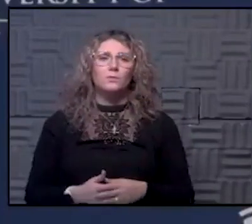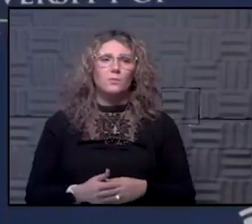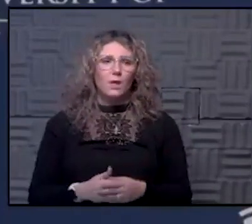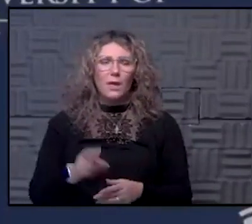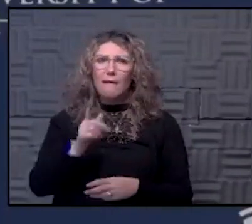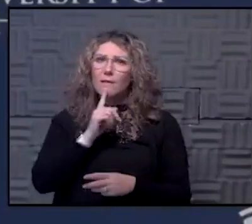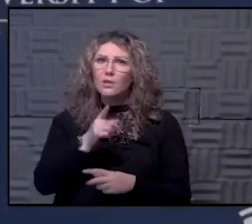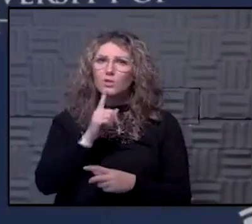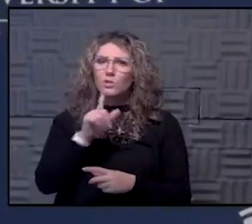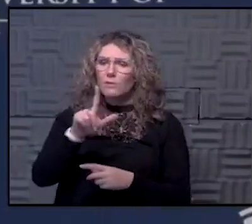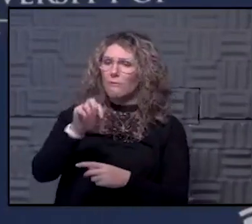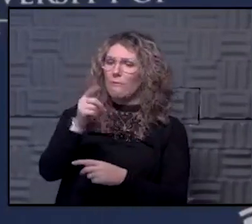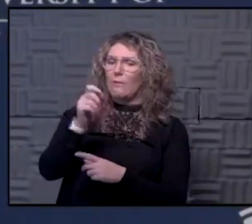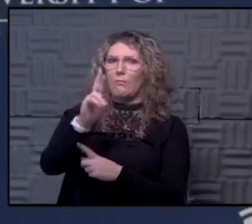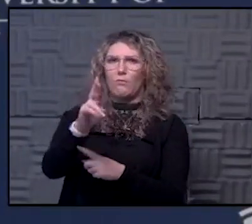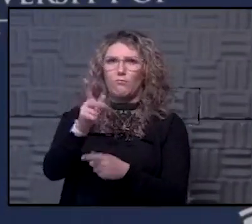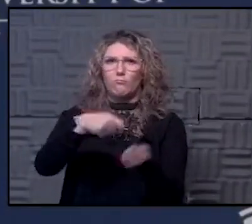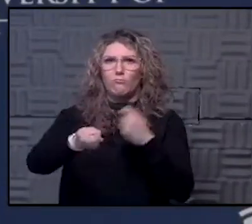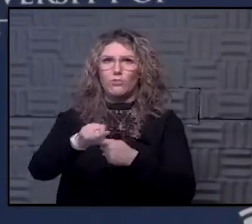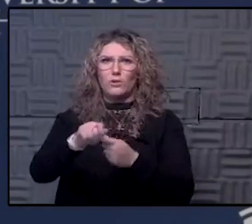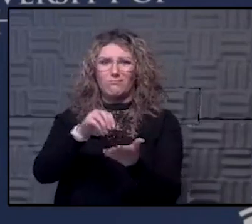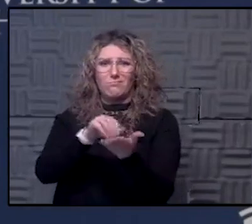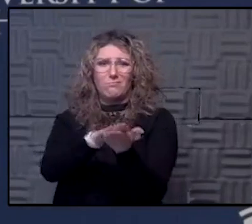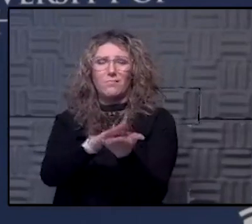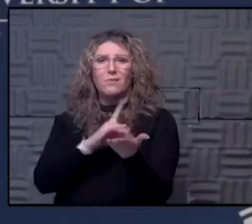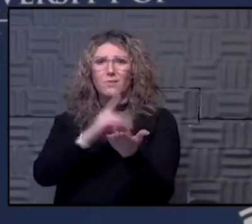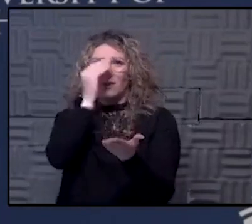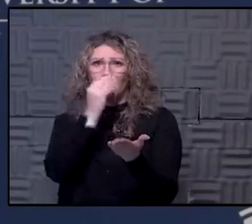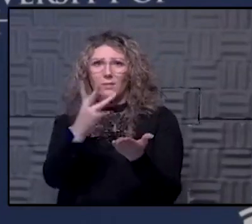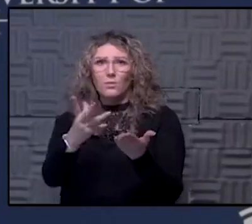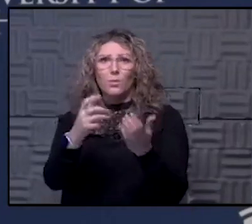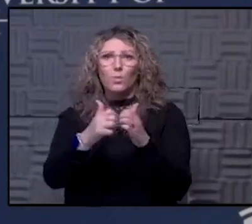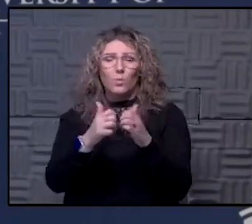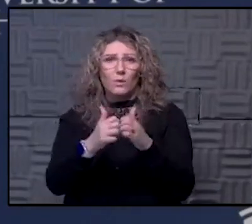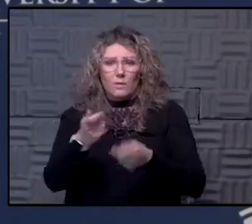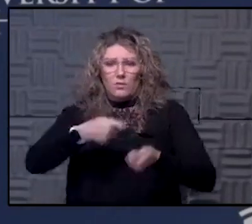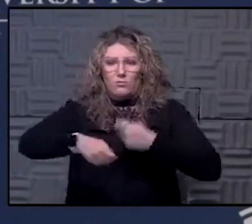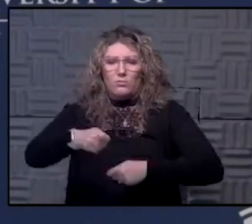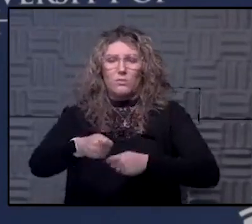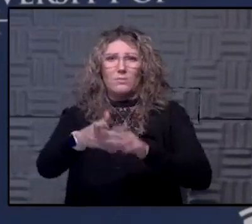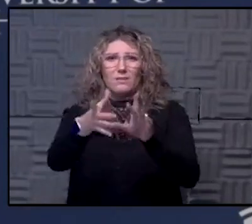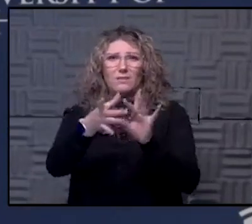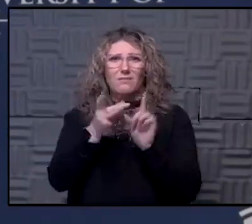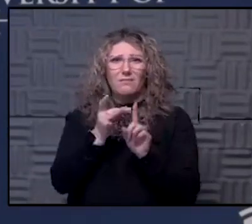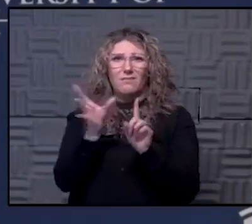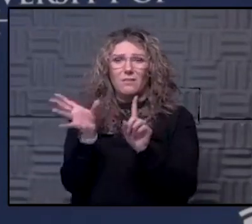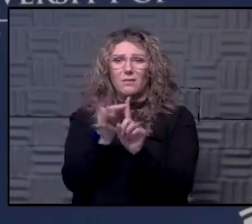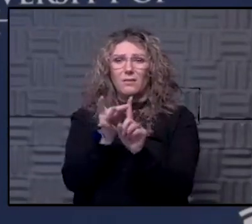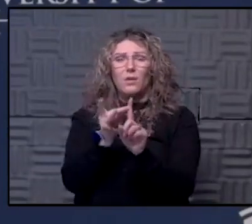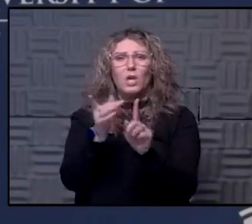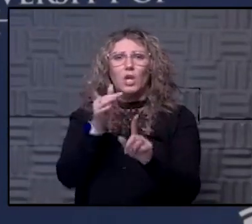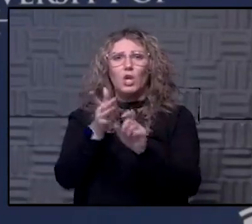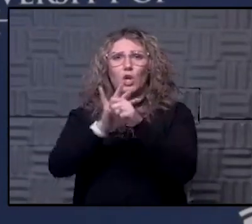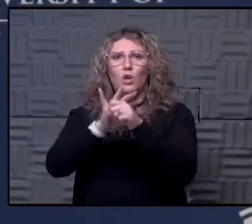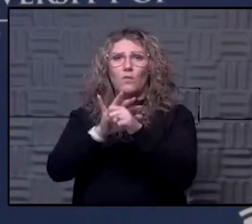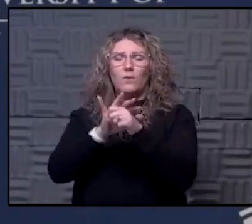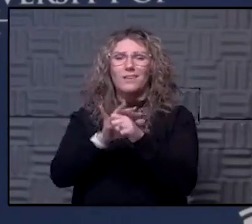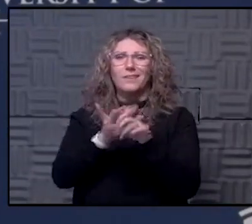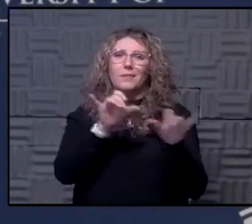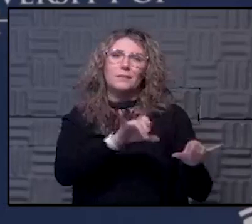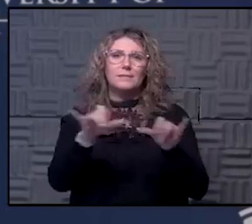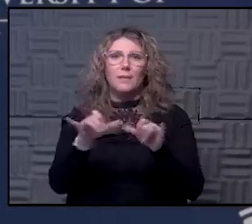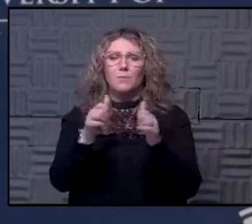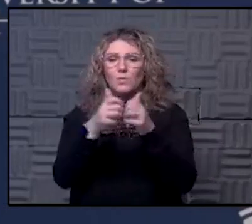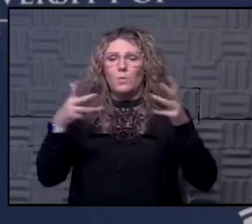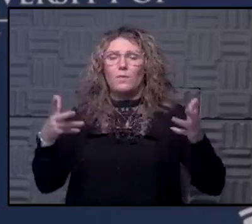actually, some of the liver transplant data suggests that patients with liver transplant and get COVID do actually as well as people without a transplant.